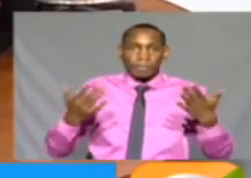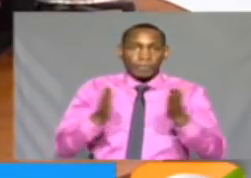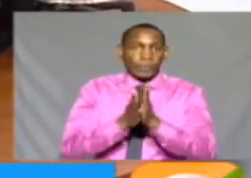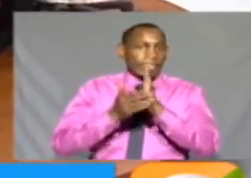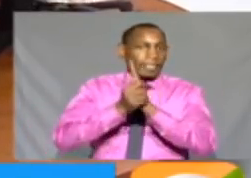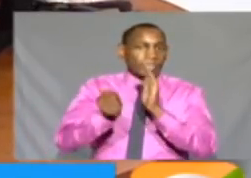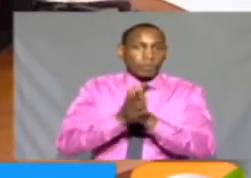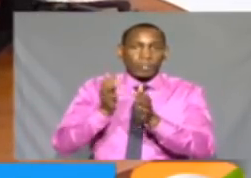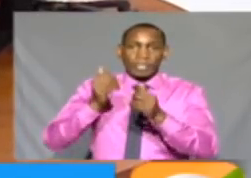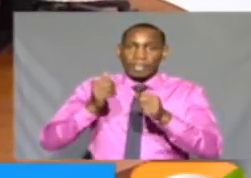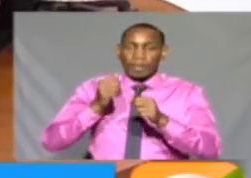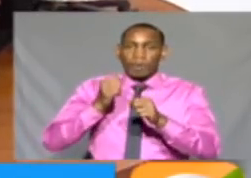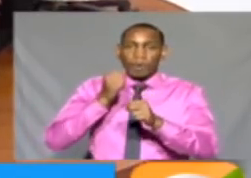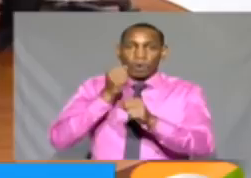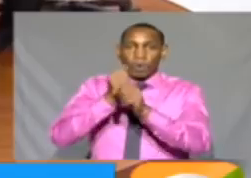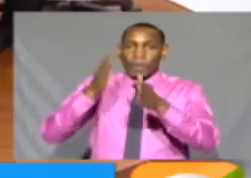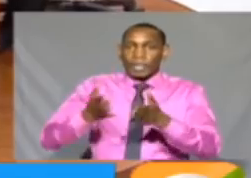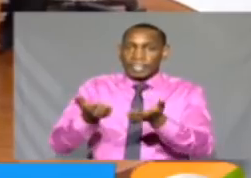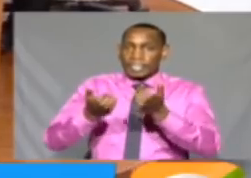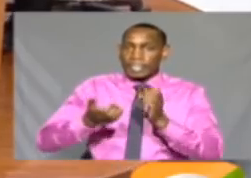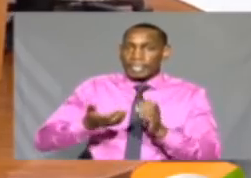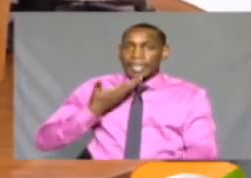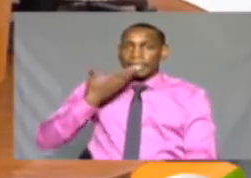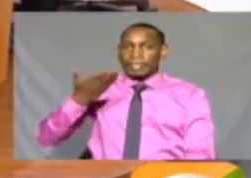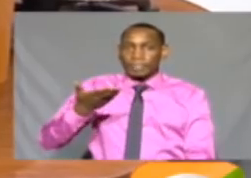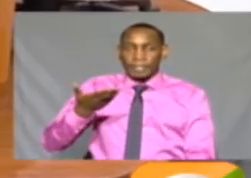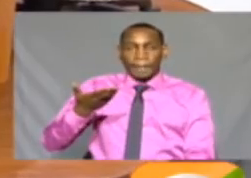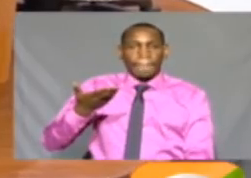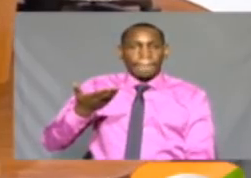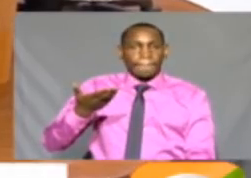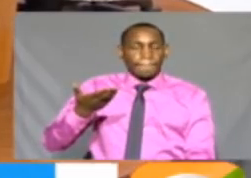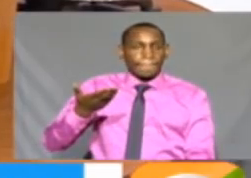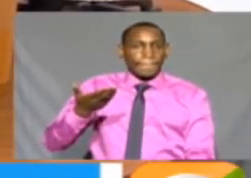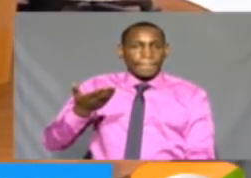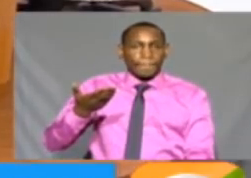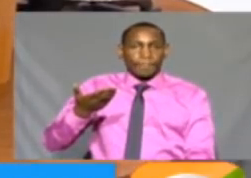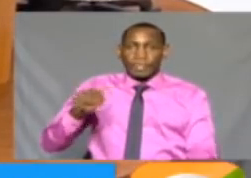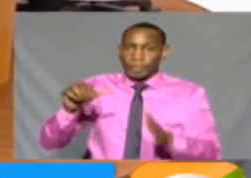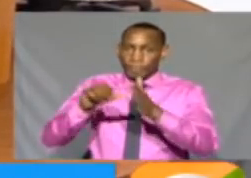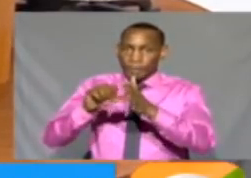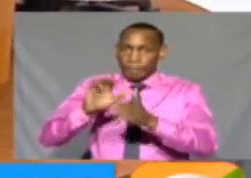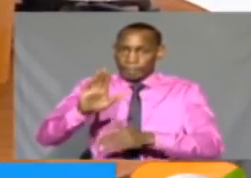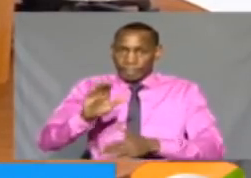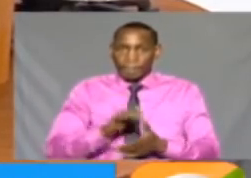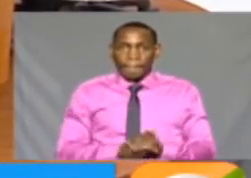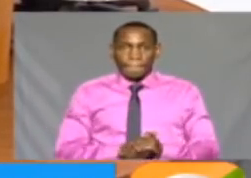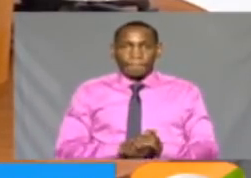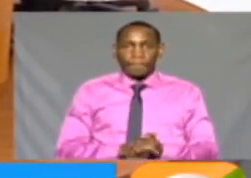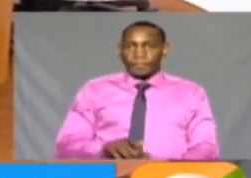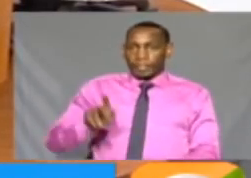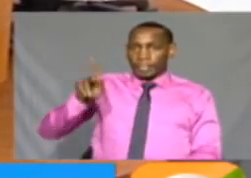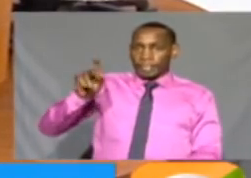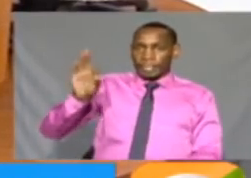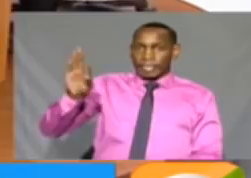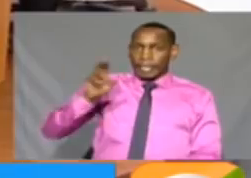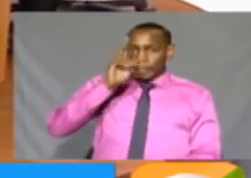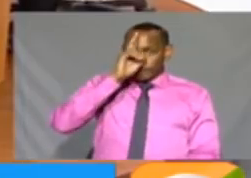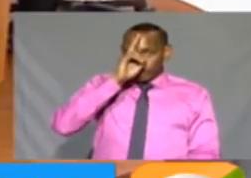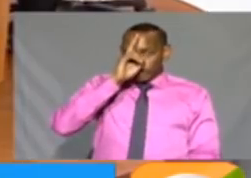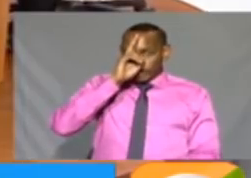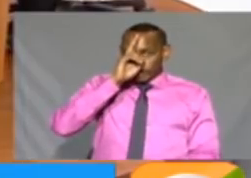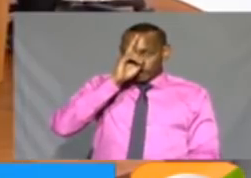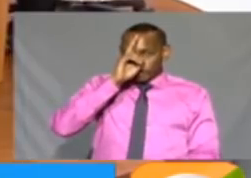skills, and personnel required to respond to disasters. The KDF, police, Coast